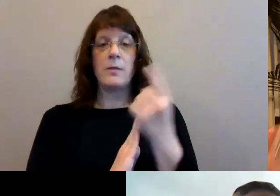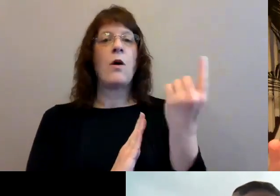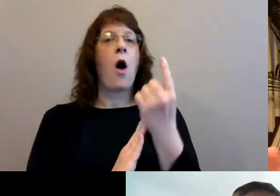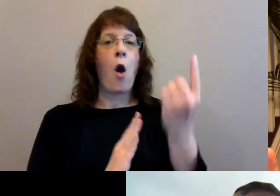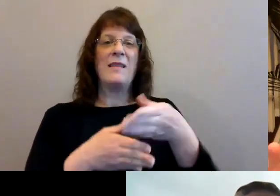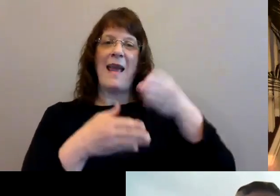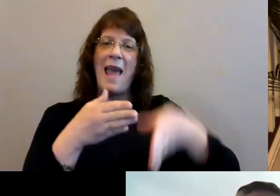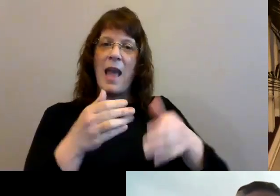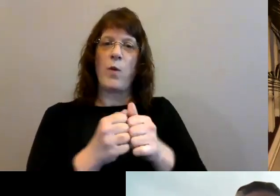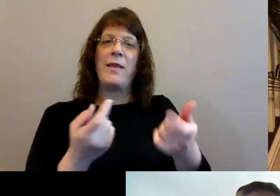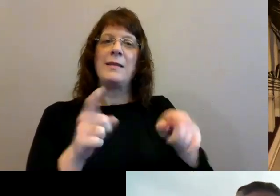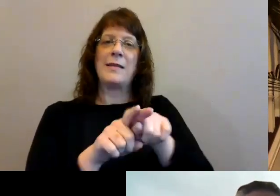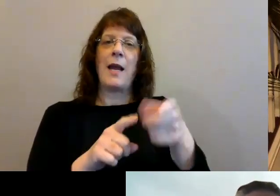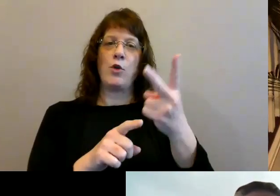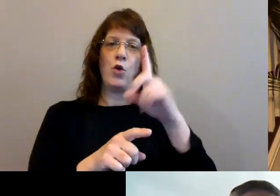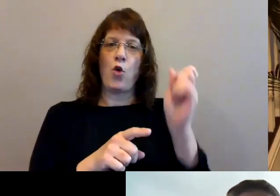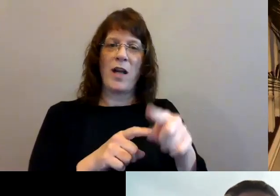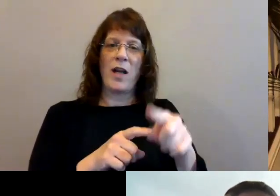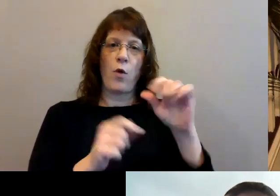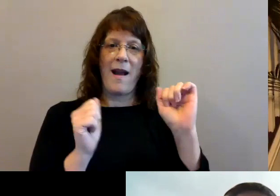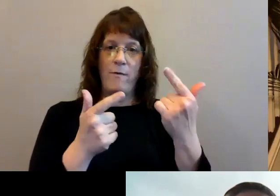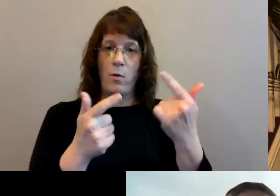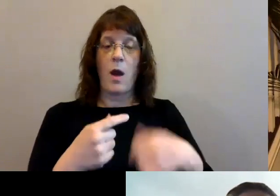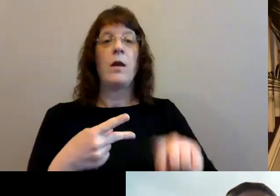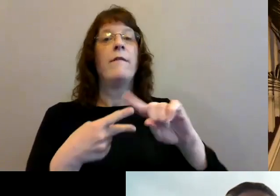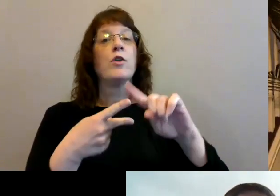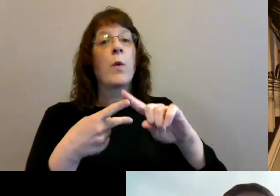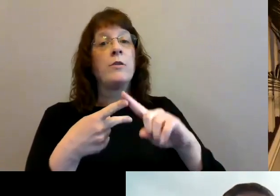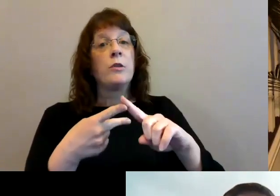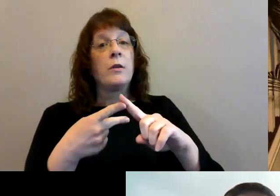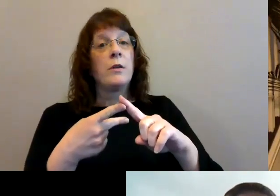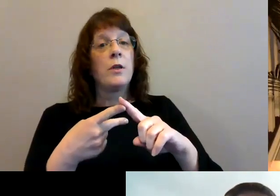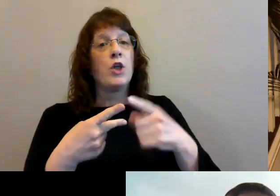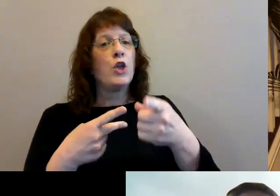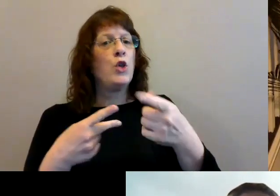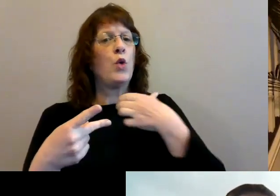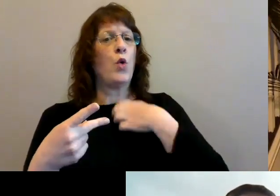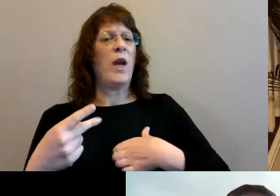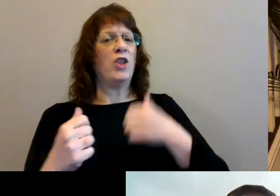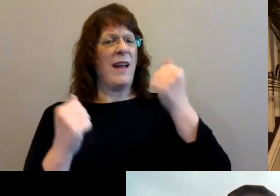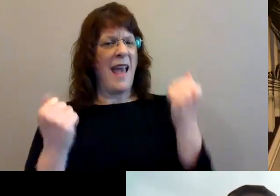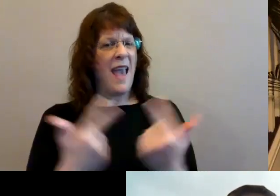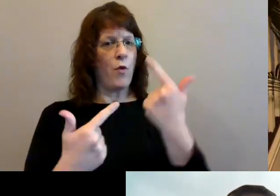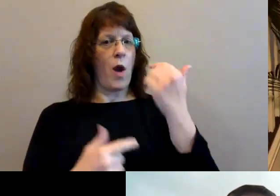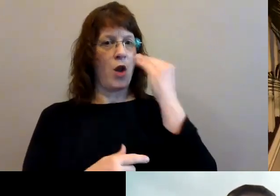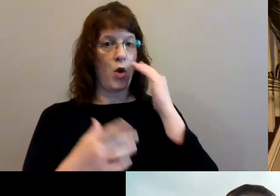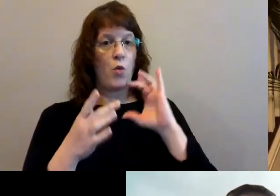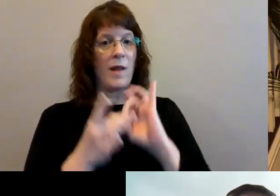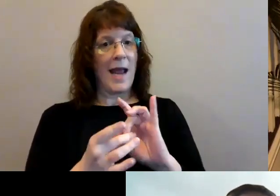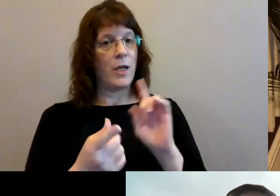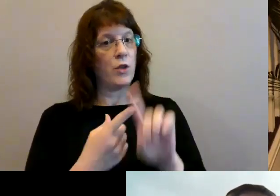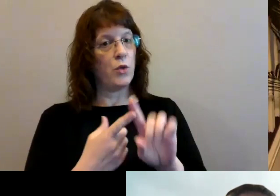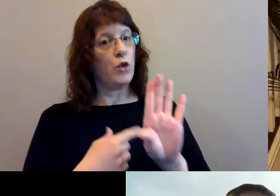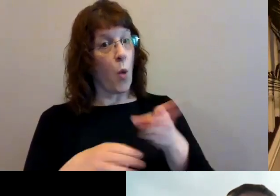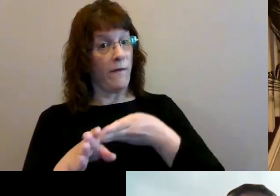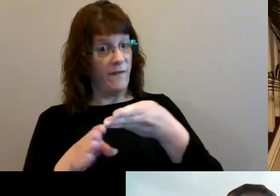with the same two questions for everybody. The first question is, what do you wish that everybody knew related to your